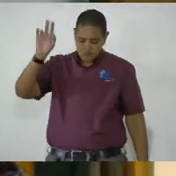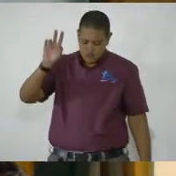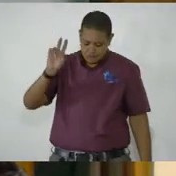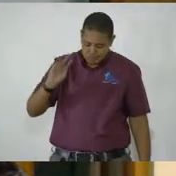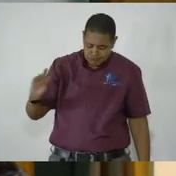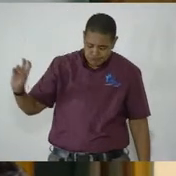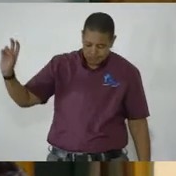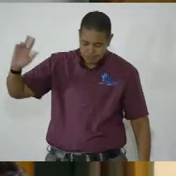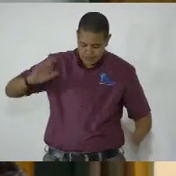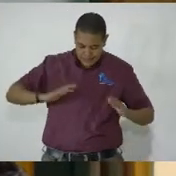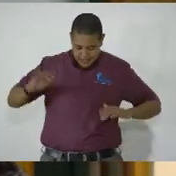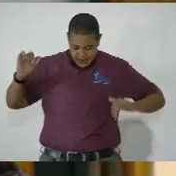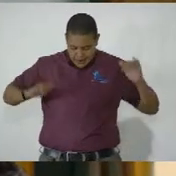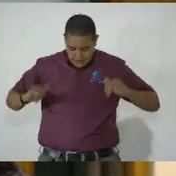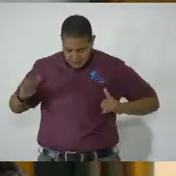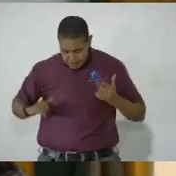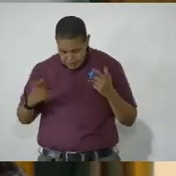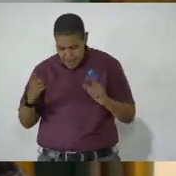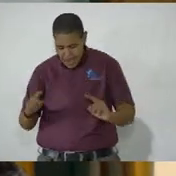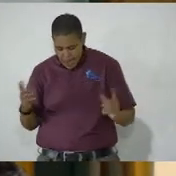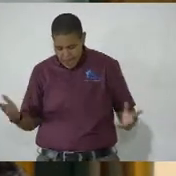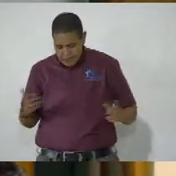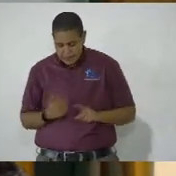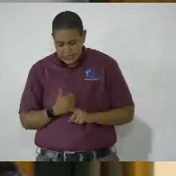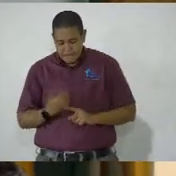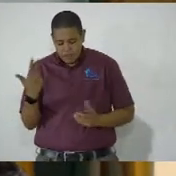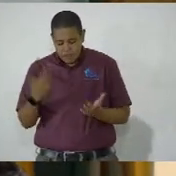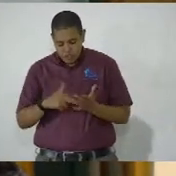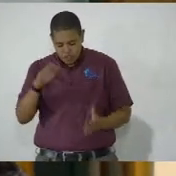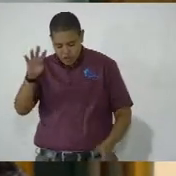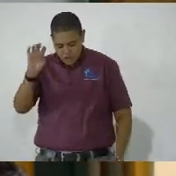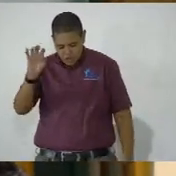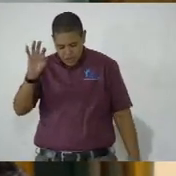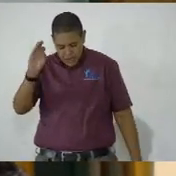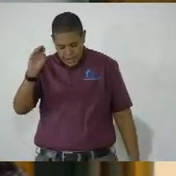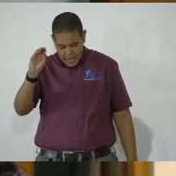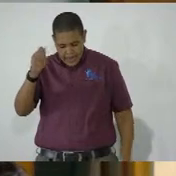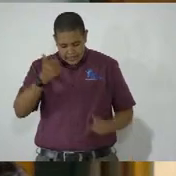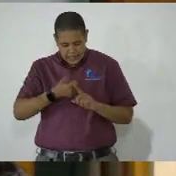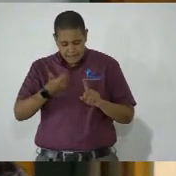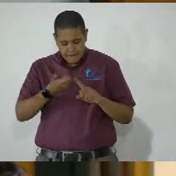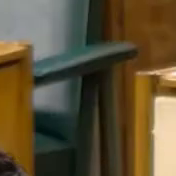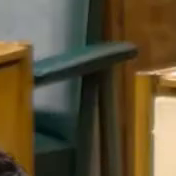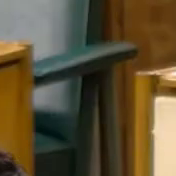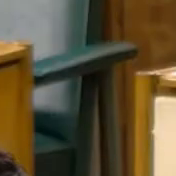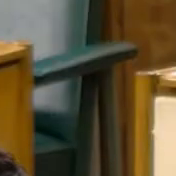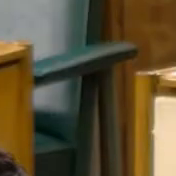the hotels. The 3,490 of them came from the hotels,